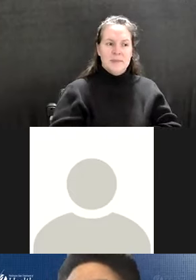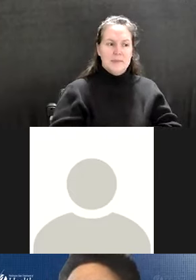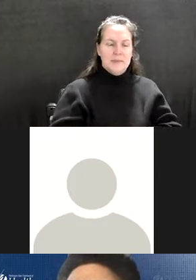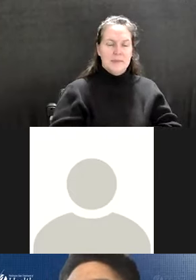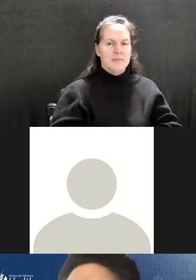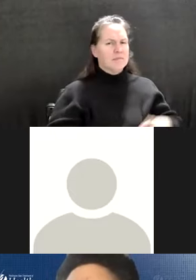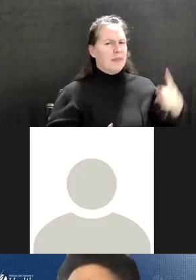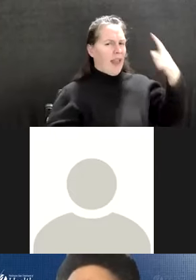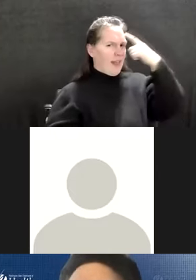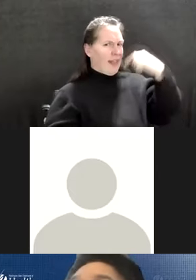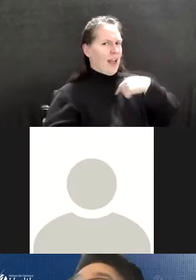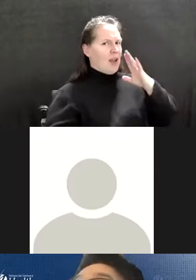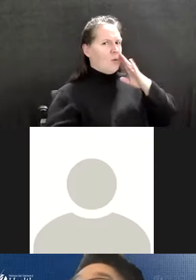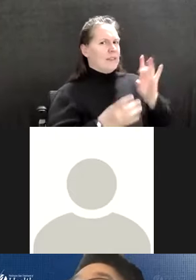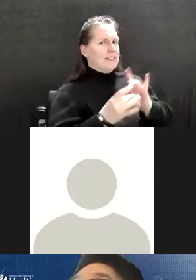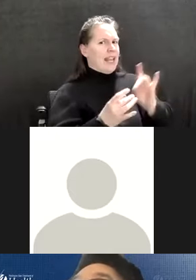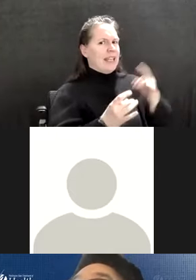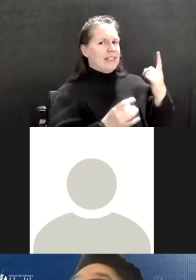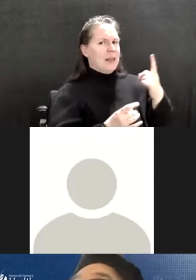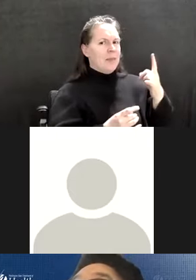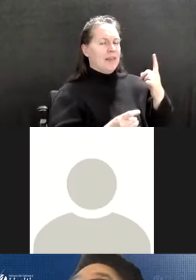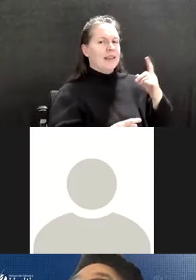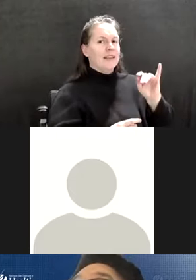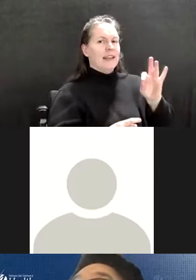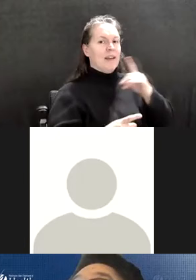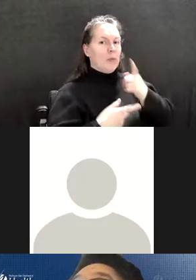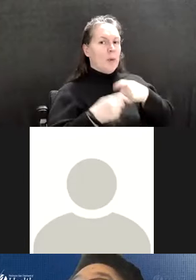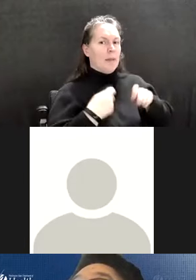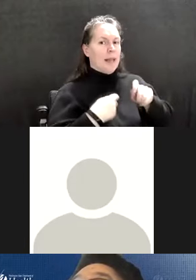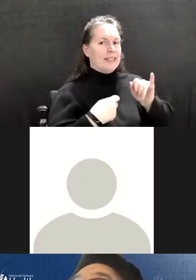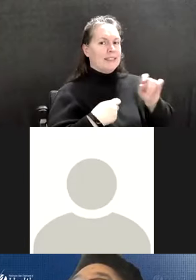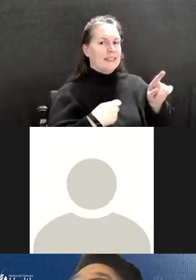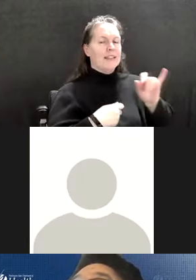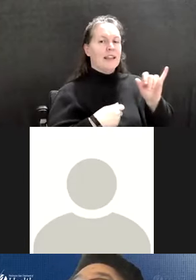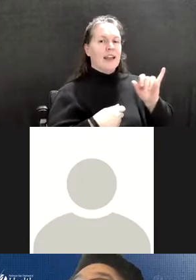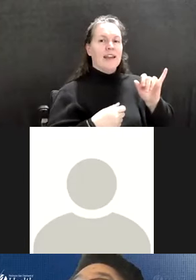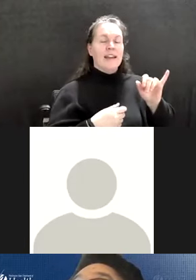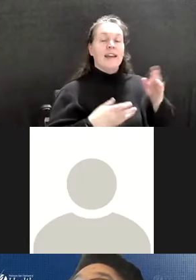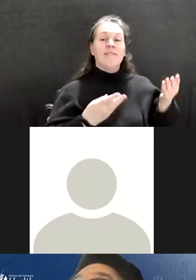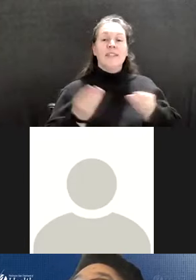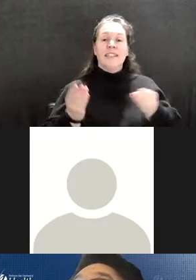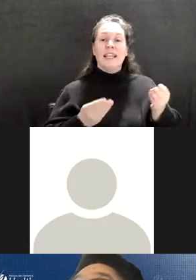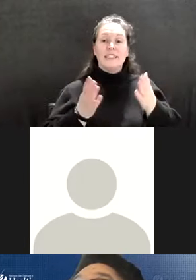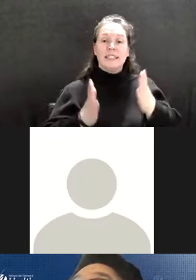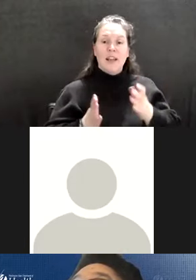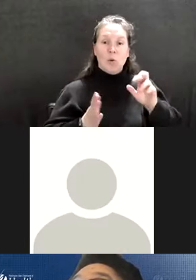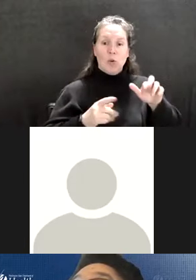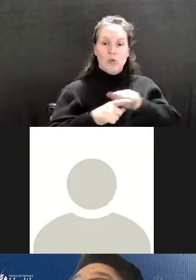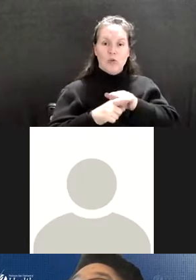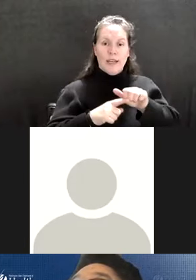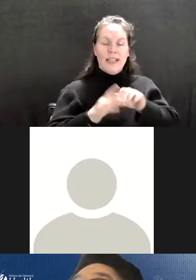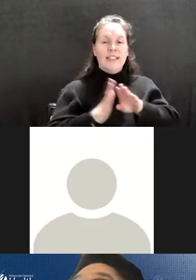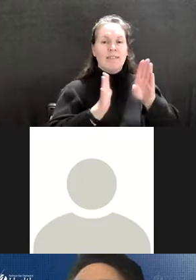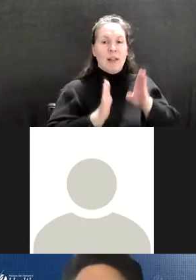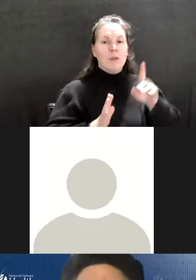I think I would say something like, if it were just me replacing it, I would say something like a facilitator or training developers